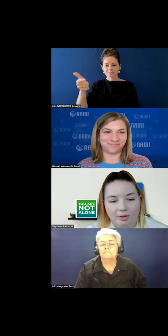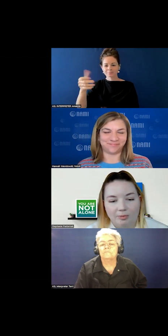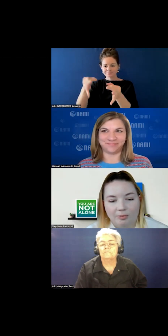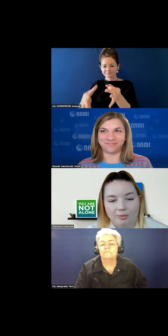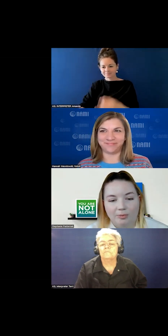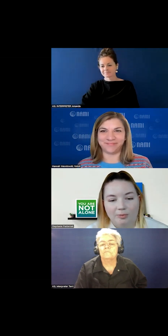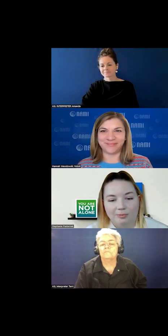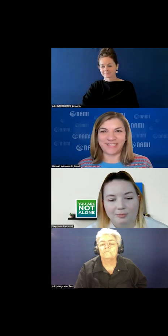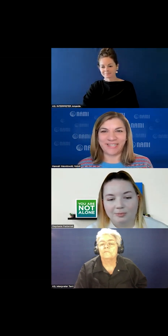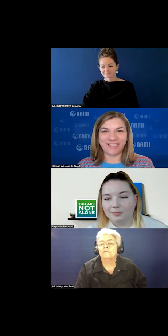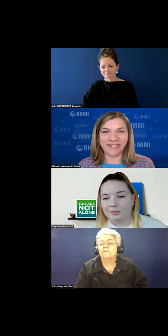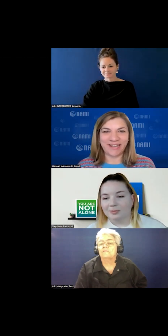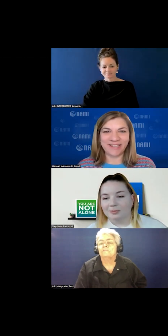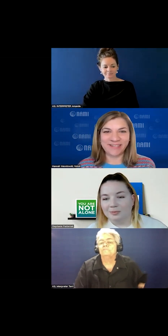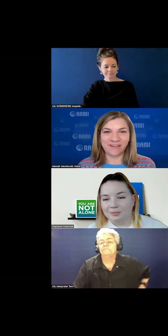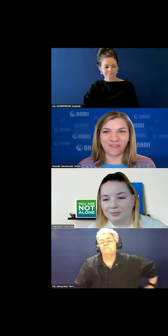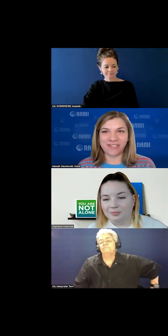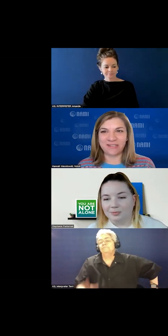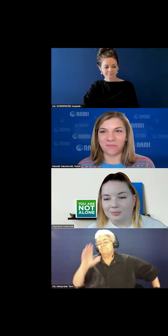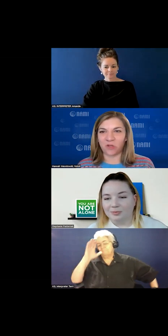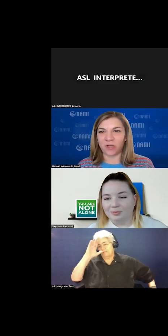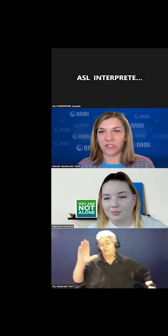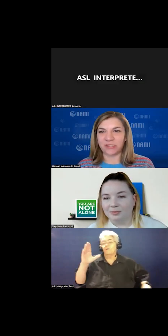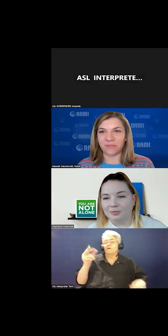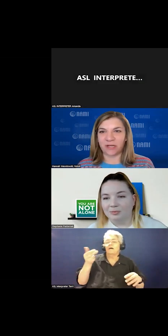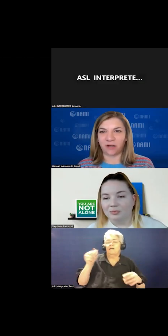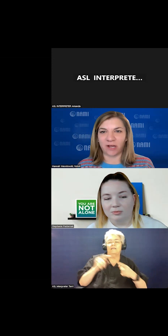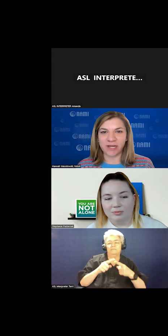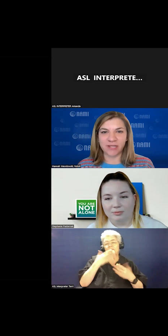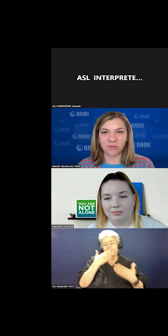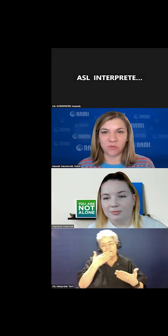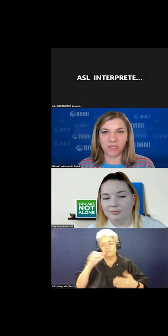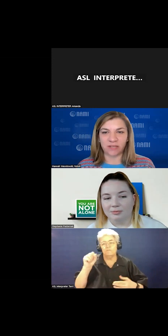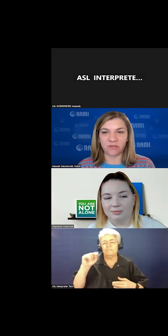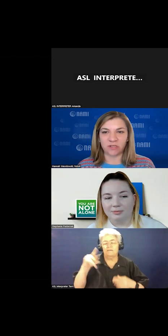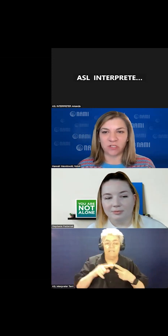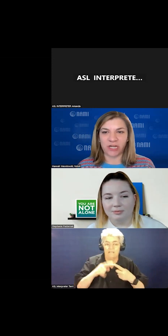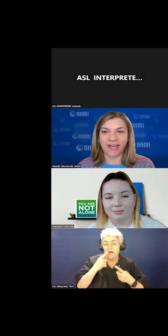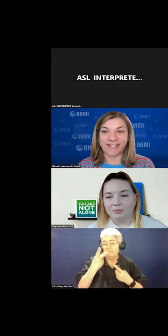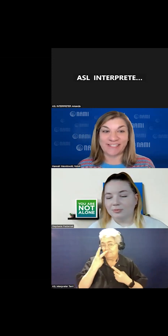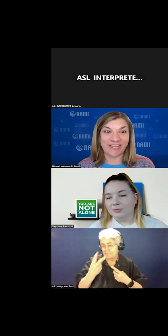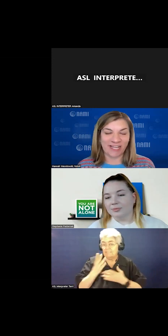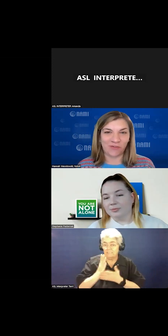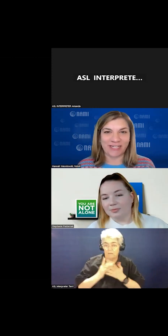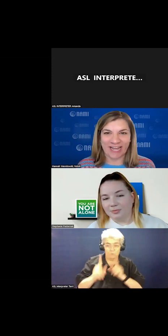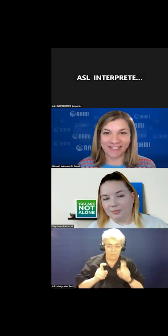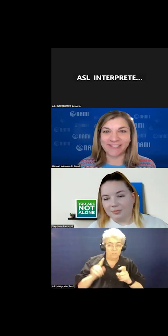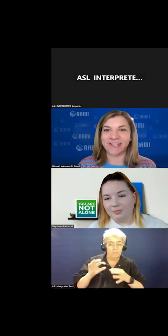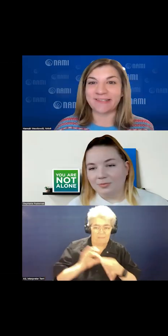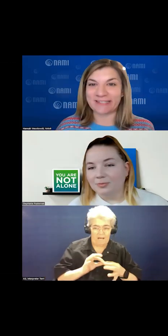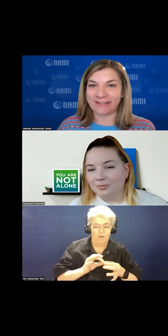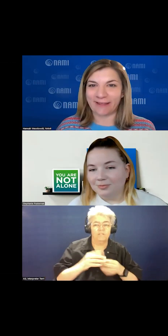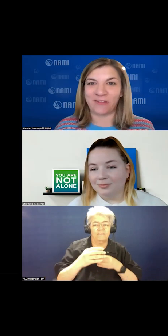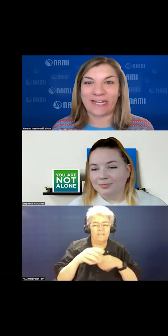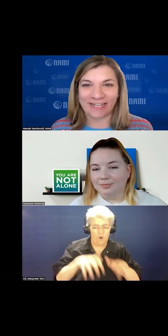Hannah. Yeah, thanks, Steph. And I see some of the questions about our audience, which we answered in the chat, and state level